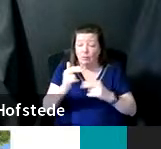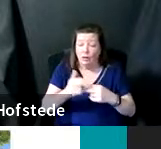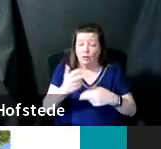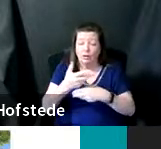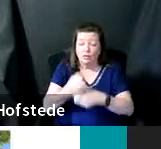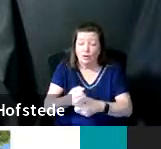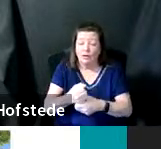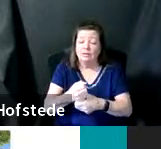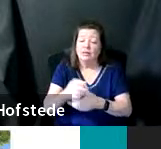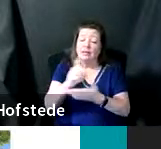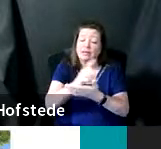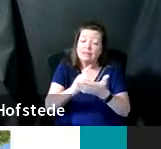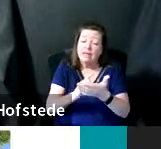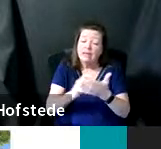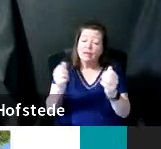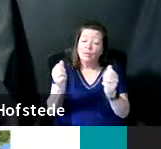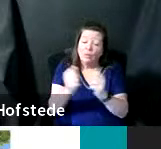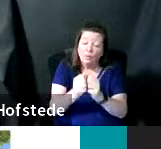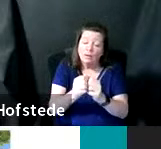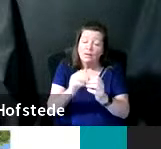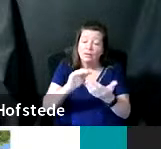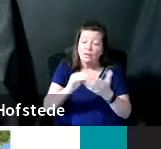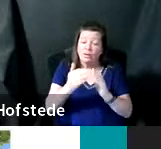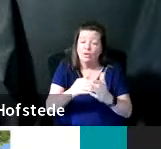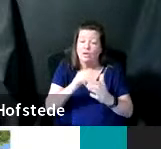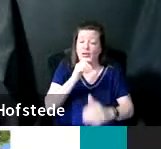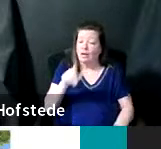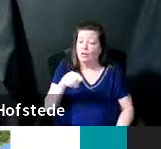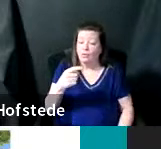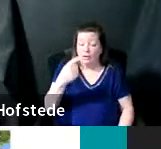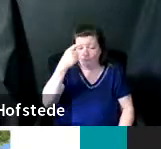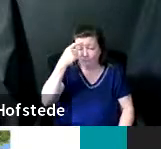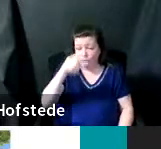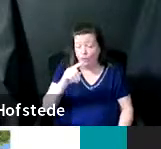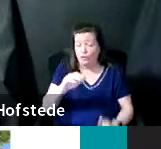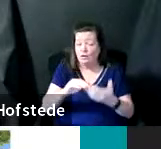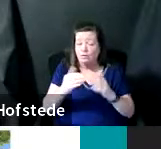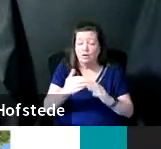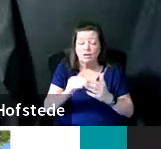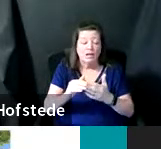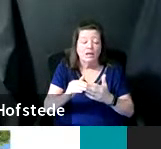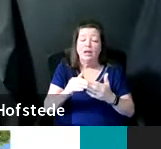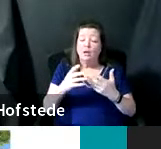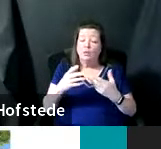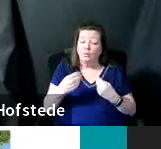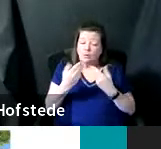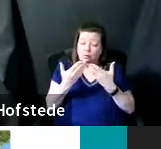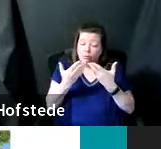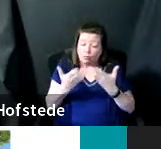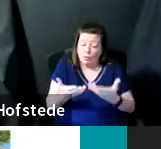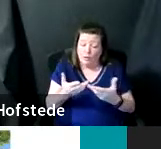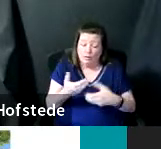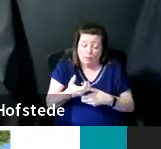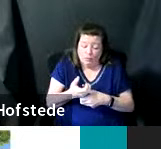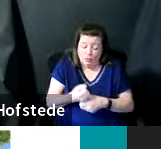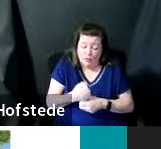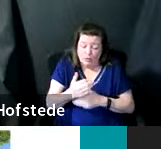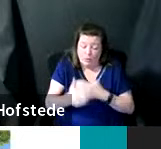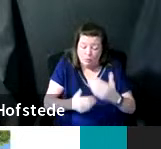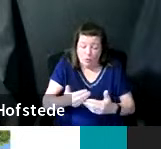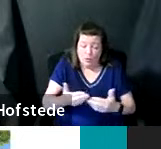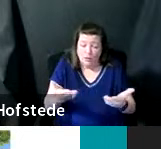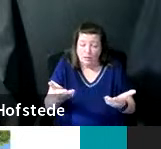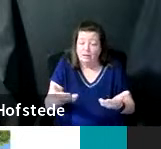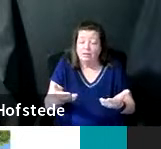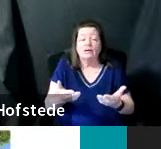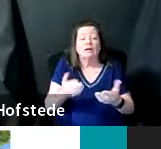and designing with the community, not just for the community. And we intend to bring that trust and process here as well. And as we work